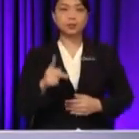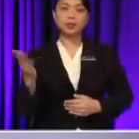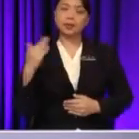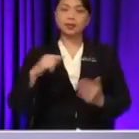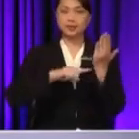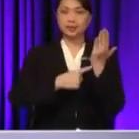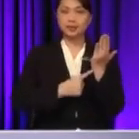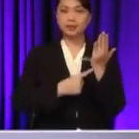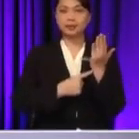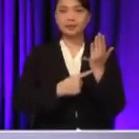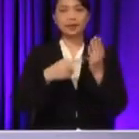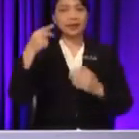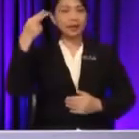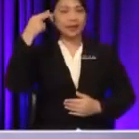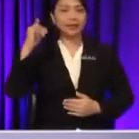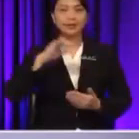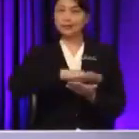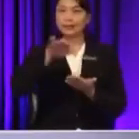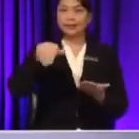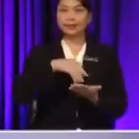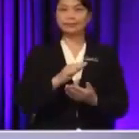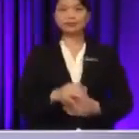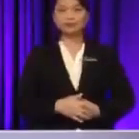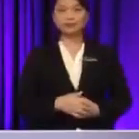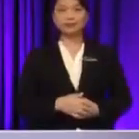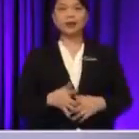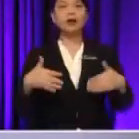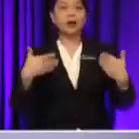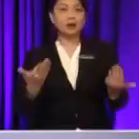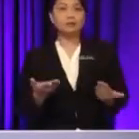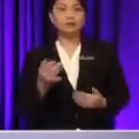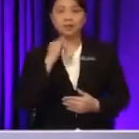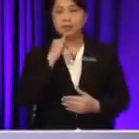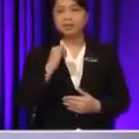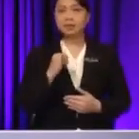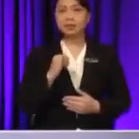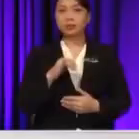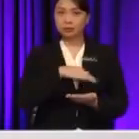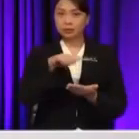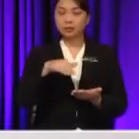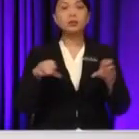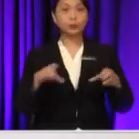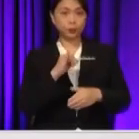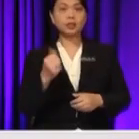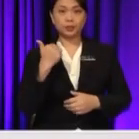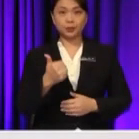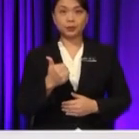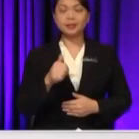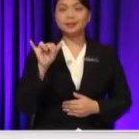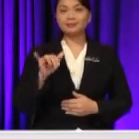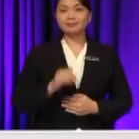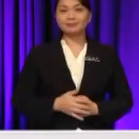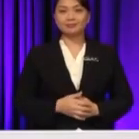here in the studio. Hello everyone. How is everybody? Doing good? All